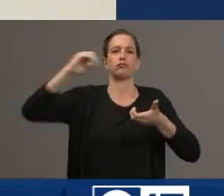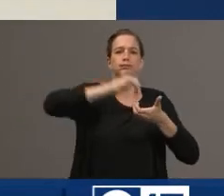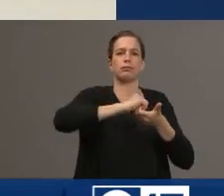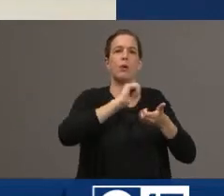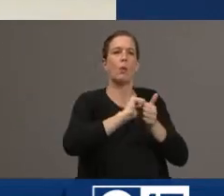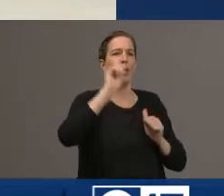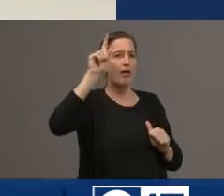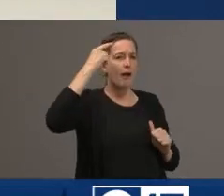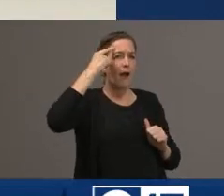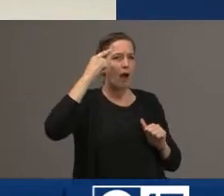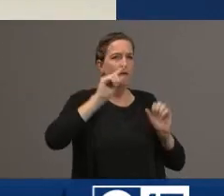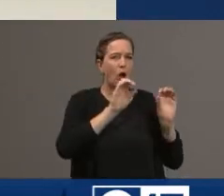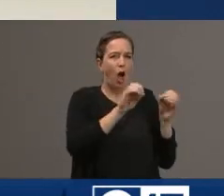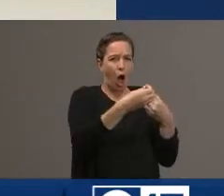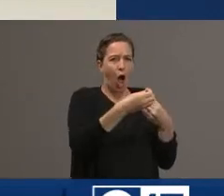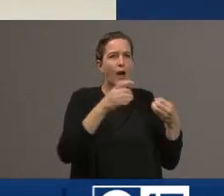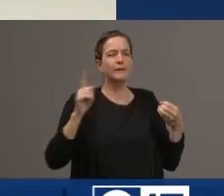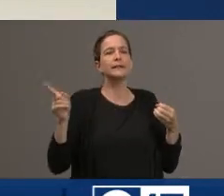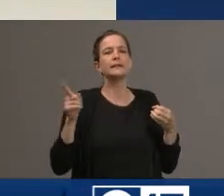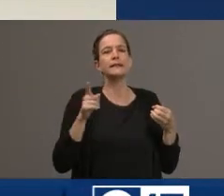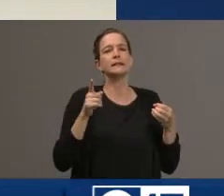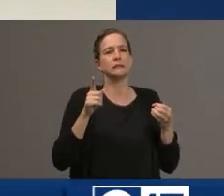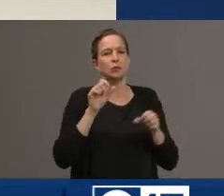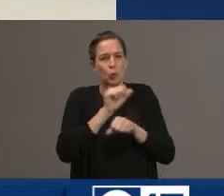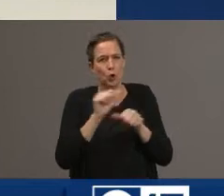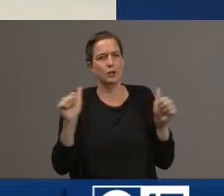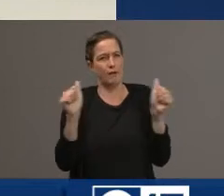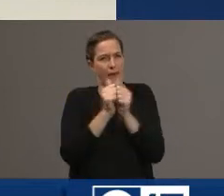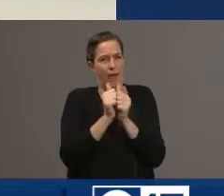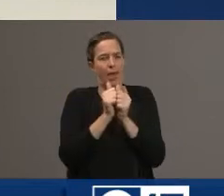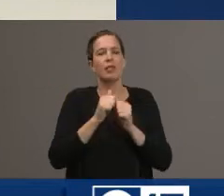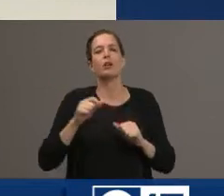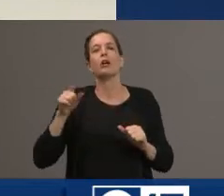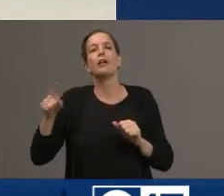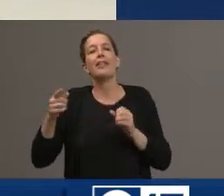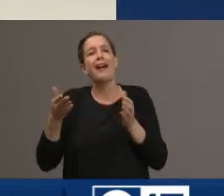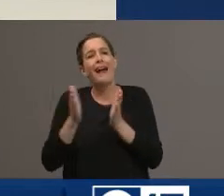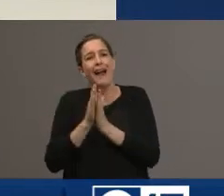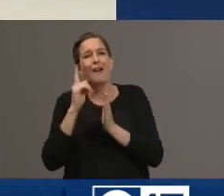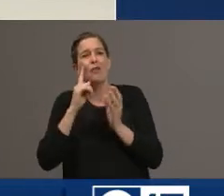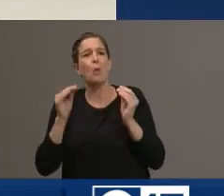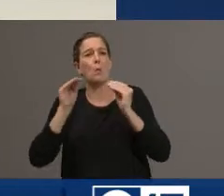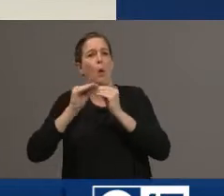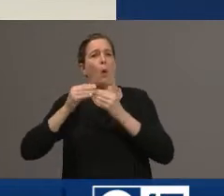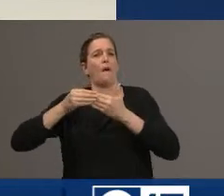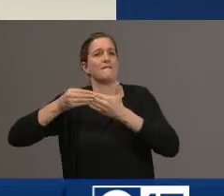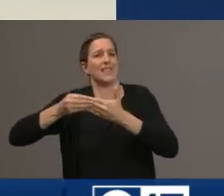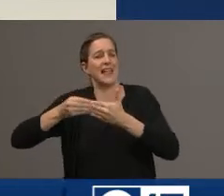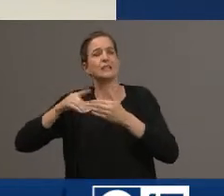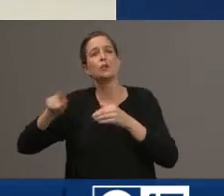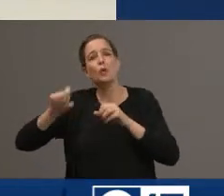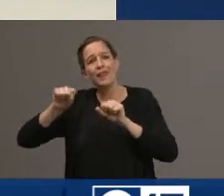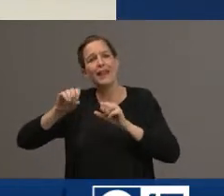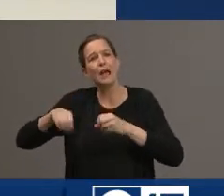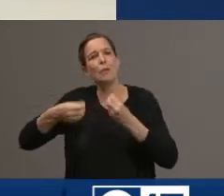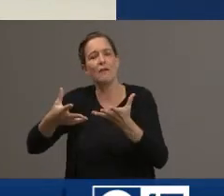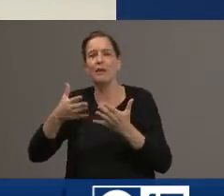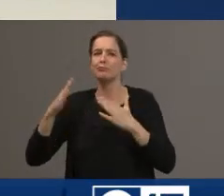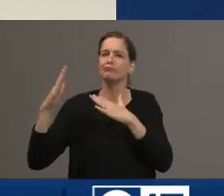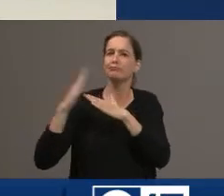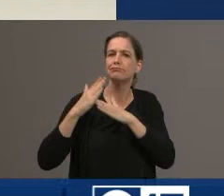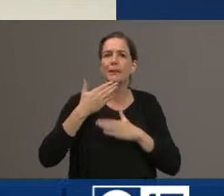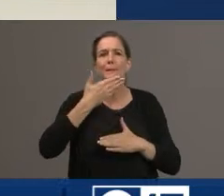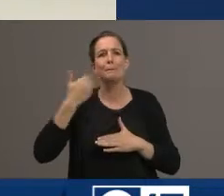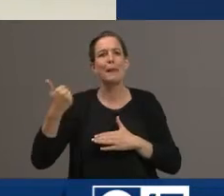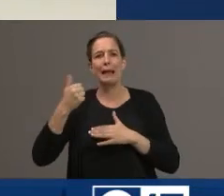flexibility so that they can provide the maximum level of care for each patient, which is where they are